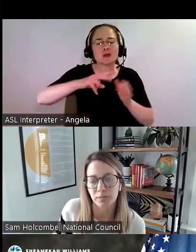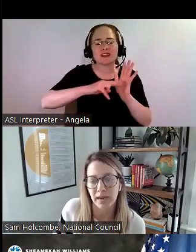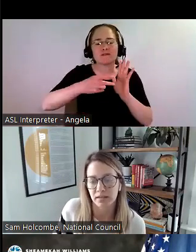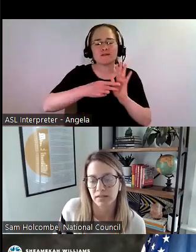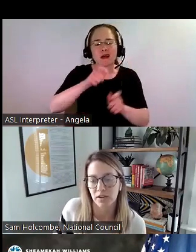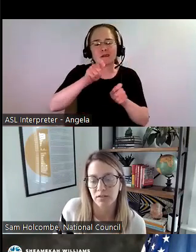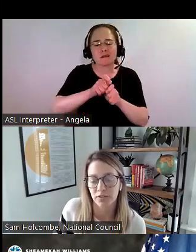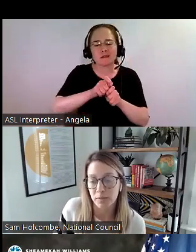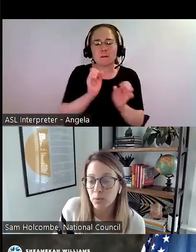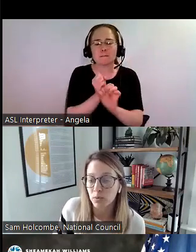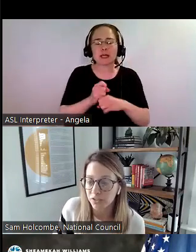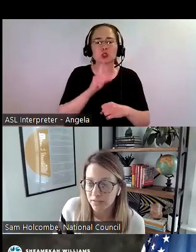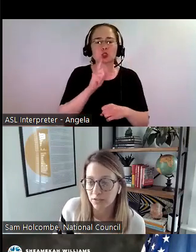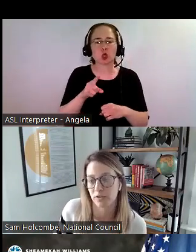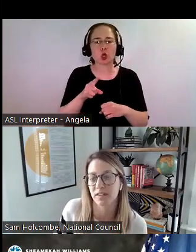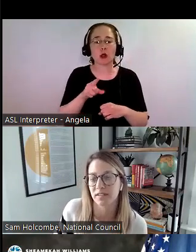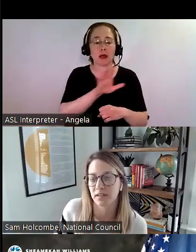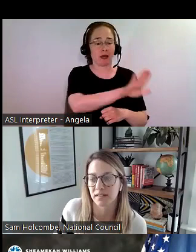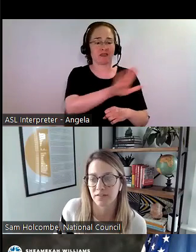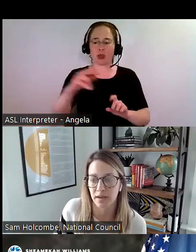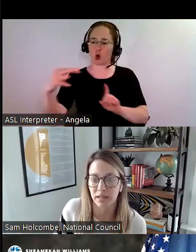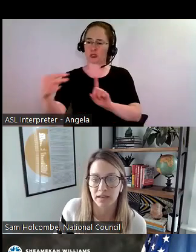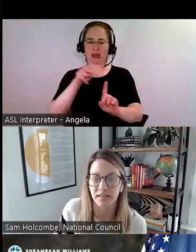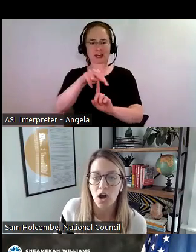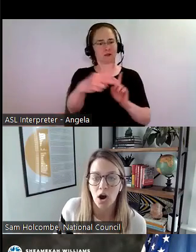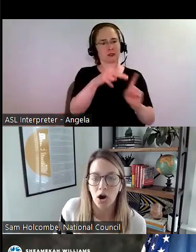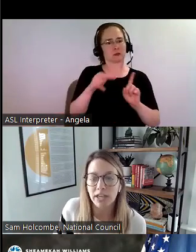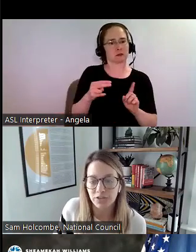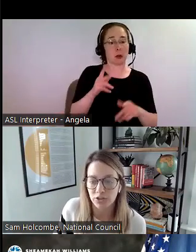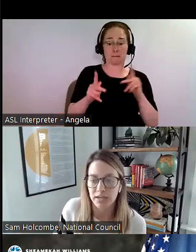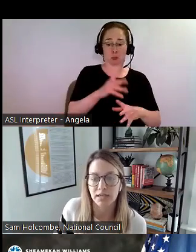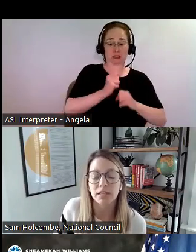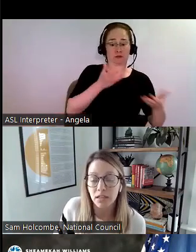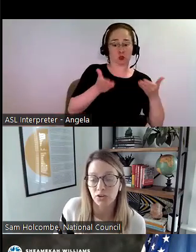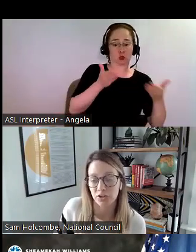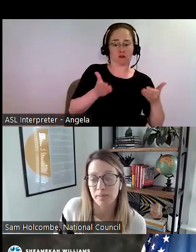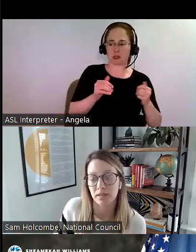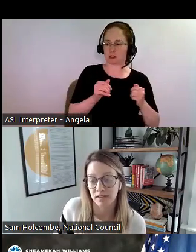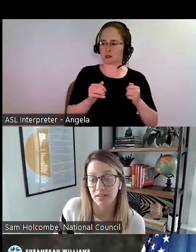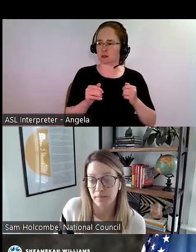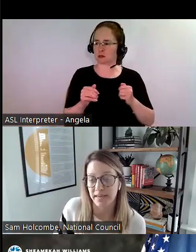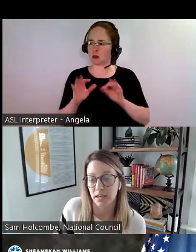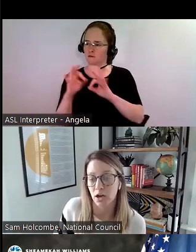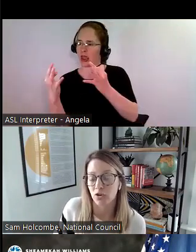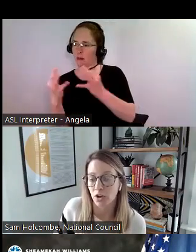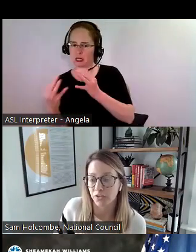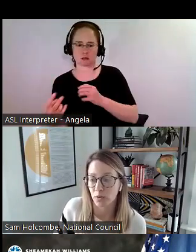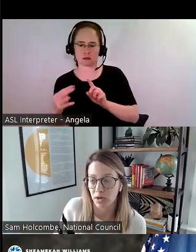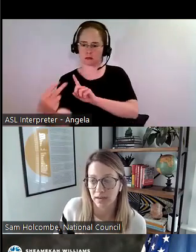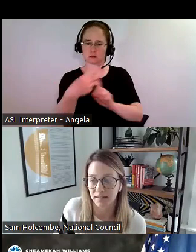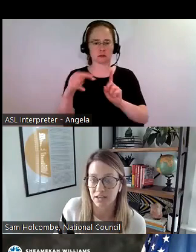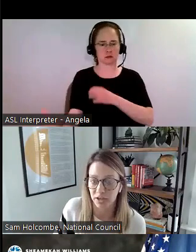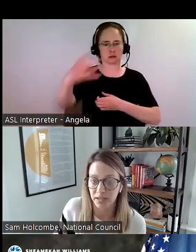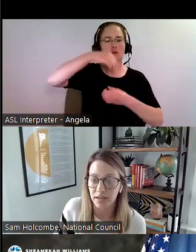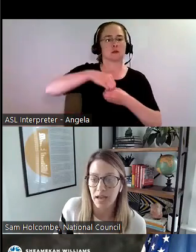assure that the perspectives of the people receiving services and families are integrated in leadership and decision-making across